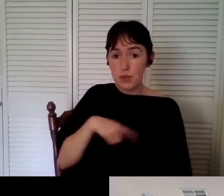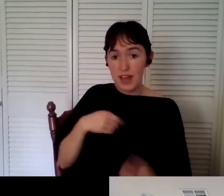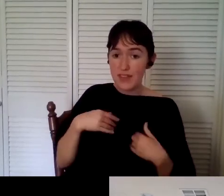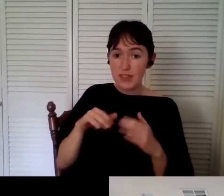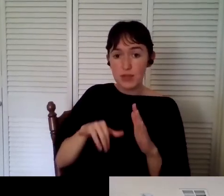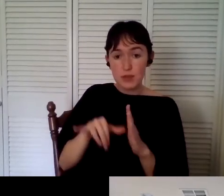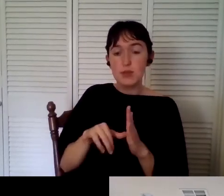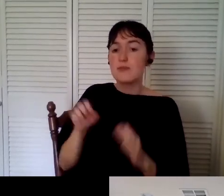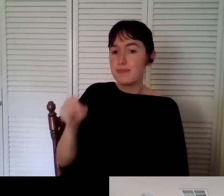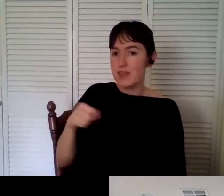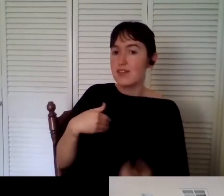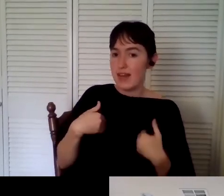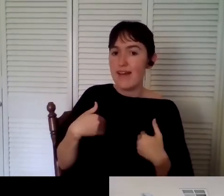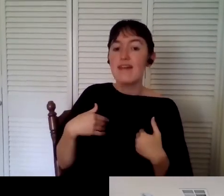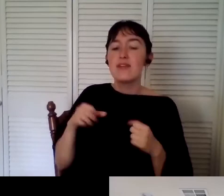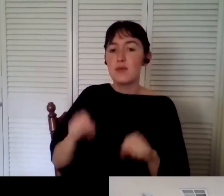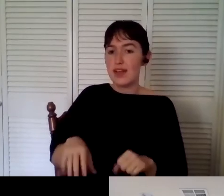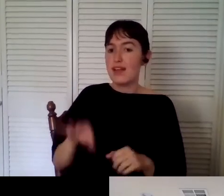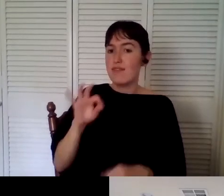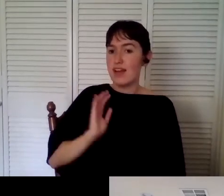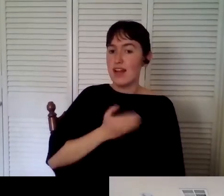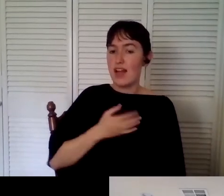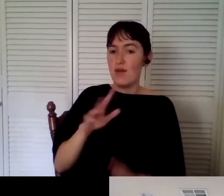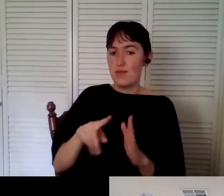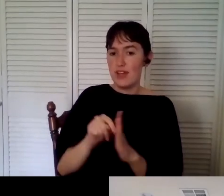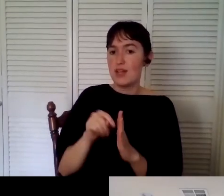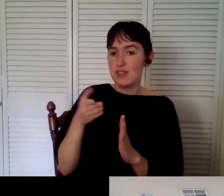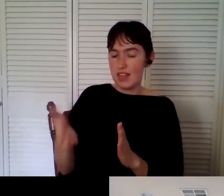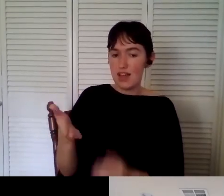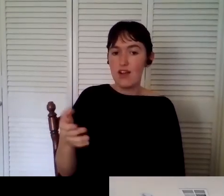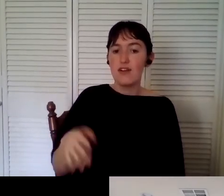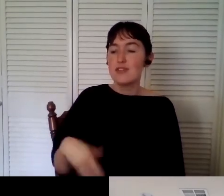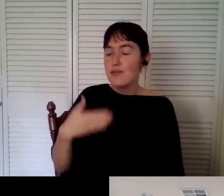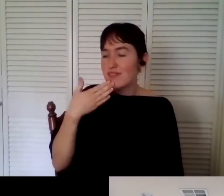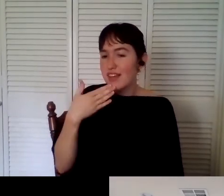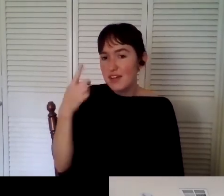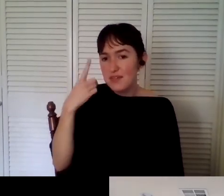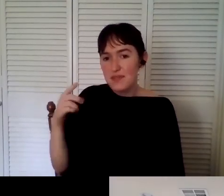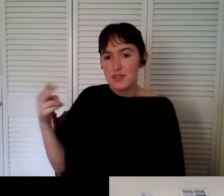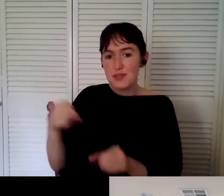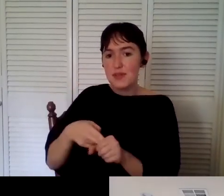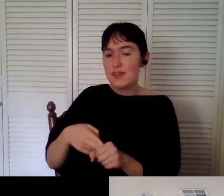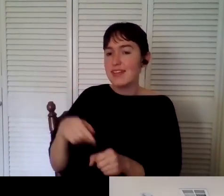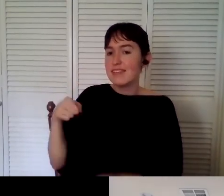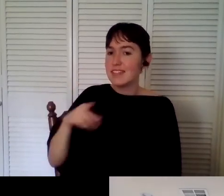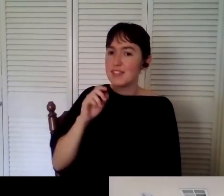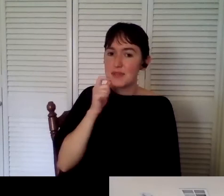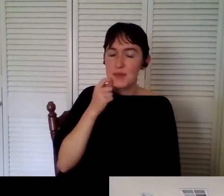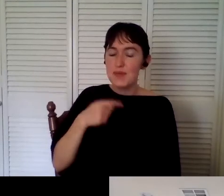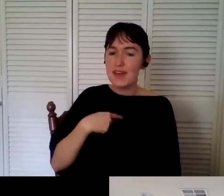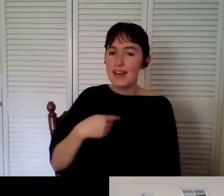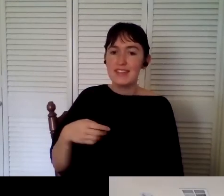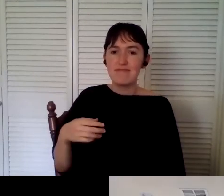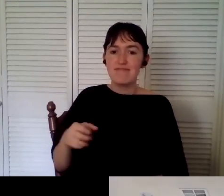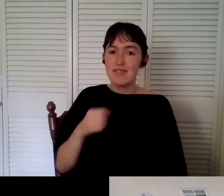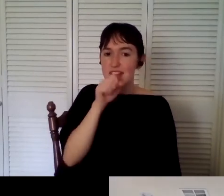Thank you so much for sharing all this with us. This is really cool. Always love listening to you. So thanks for taking the time to be with us. Kay,